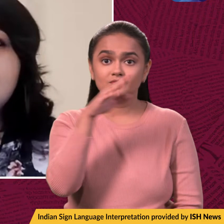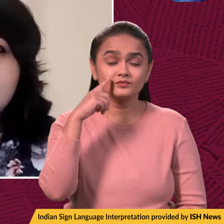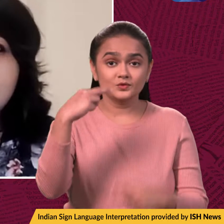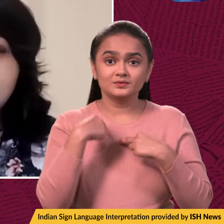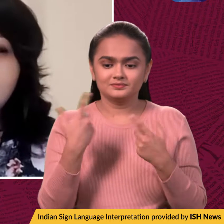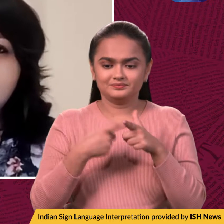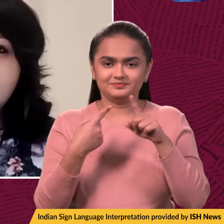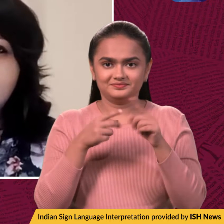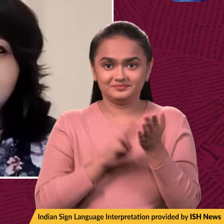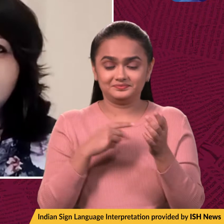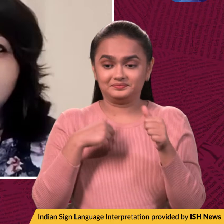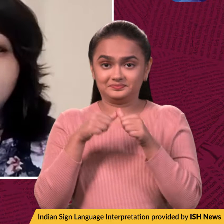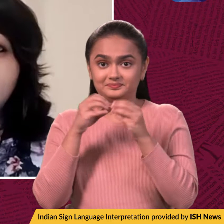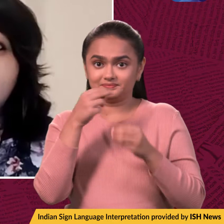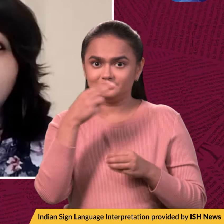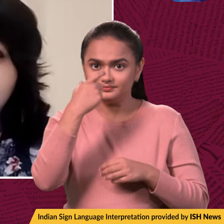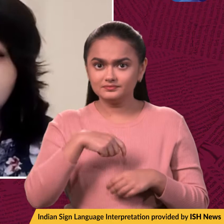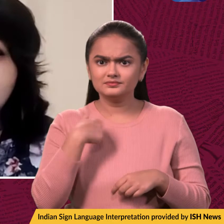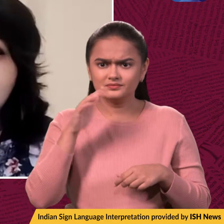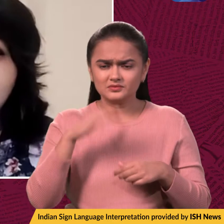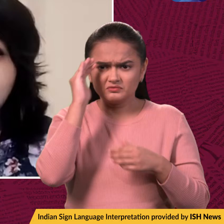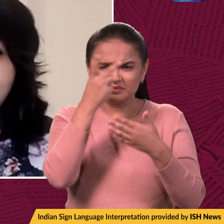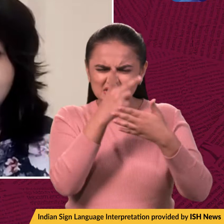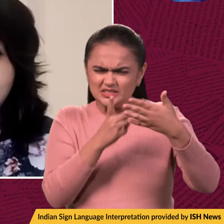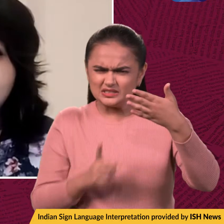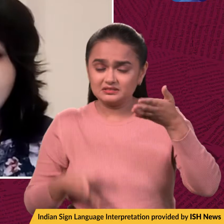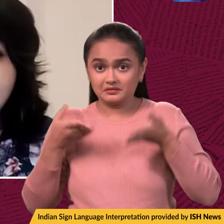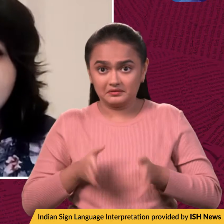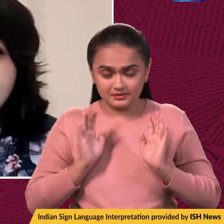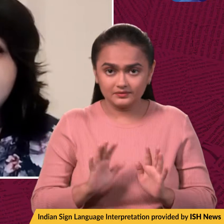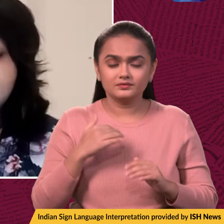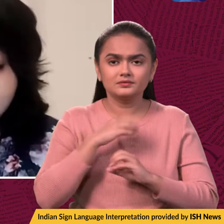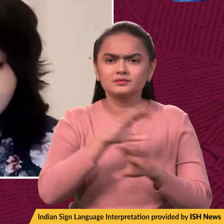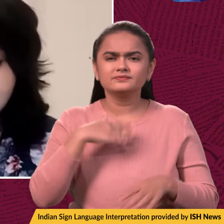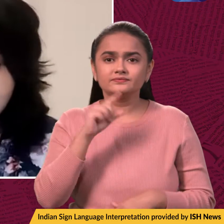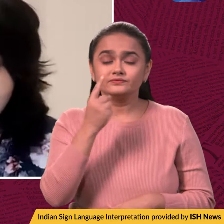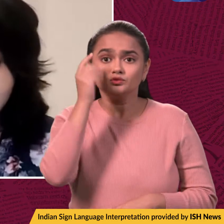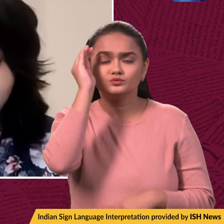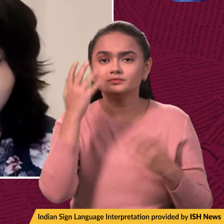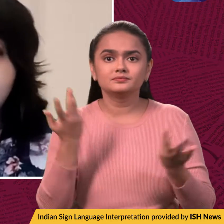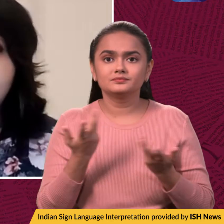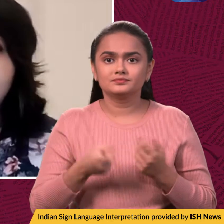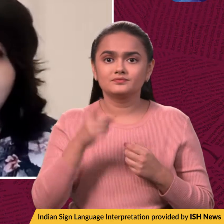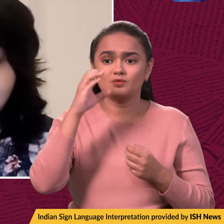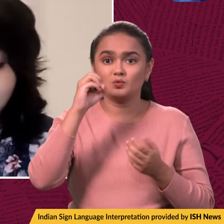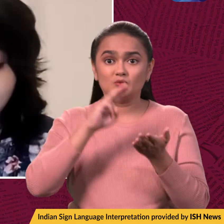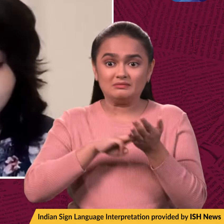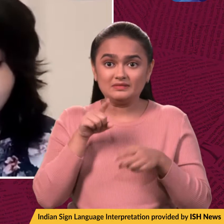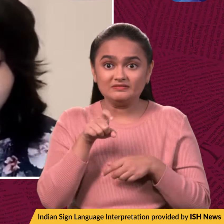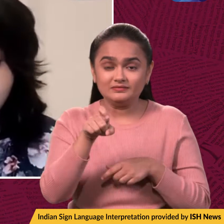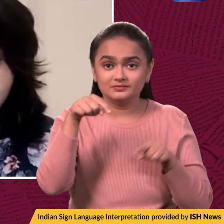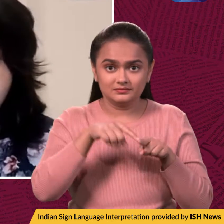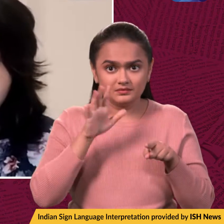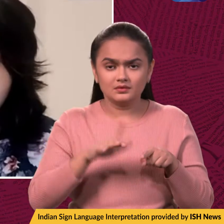You're watching Just the News. I'm Amita Balachandra. We've got a lot of things lined up for you today. The first being the Omicron